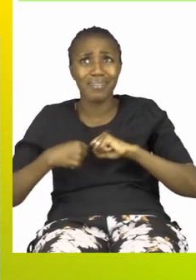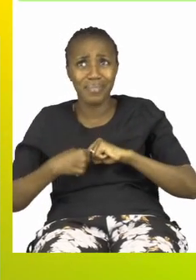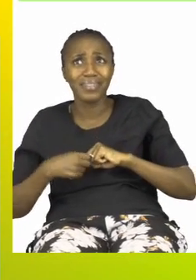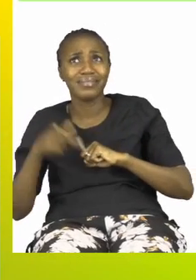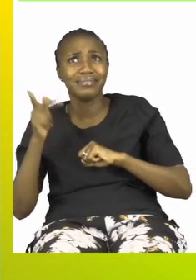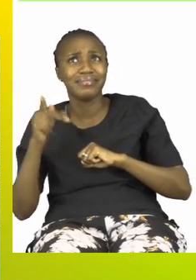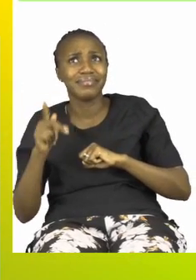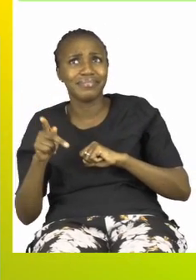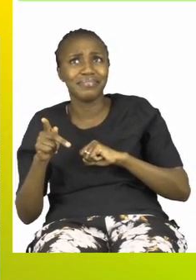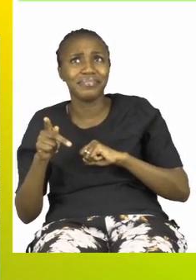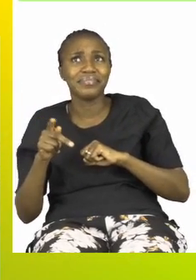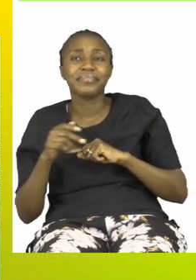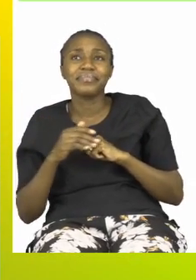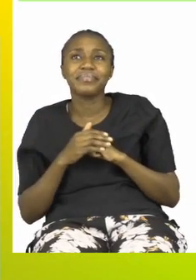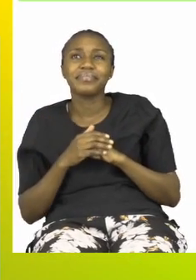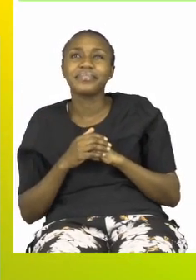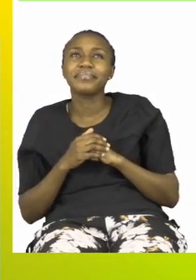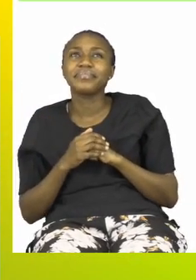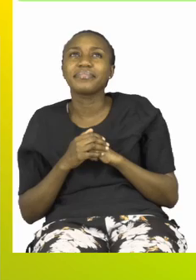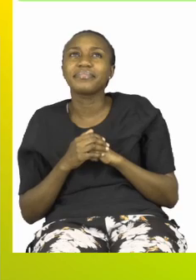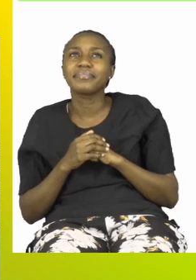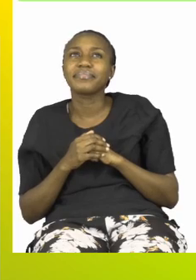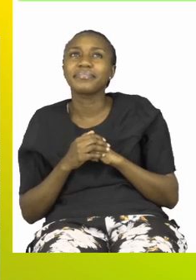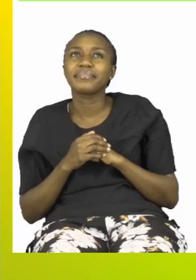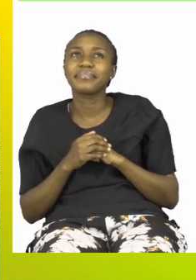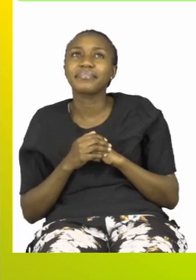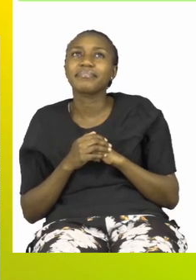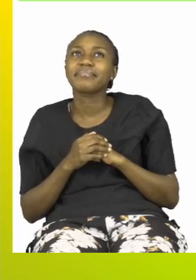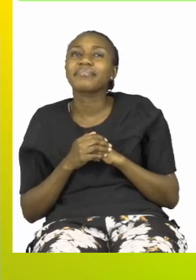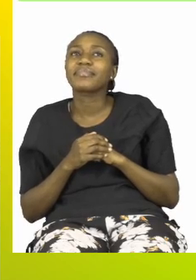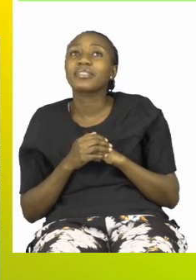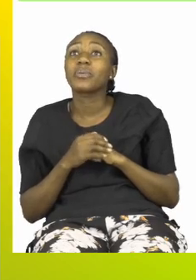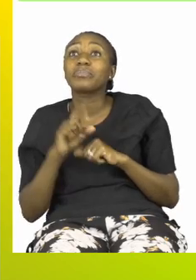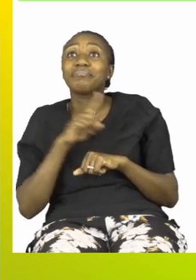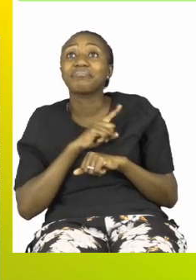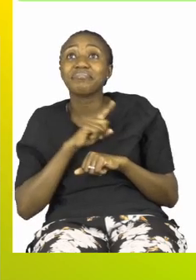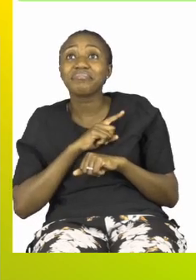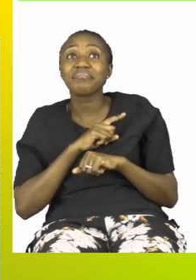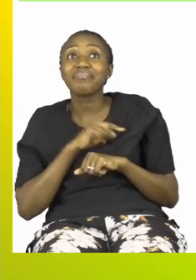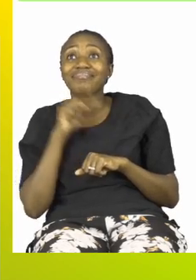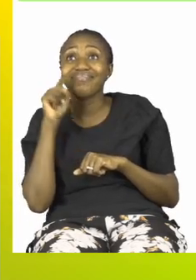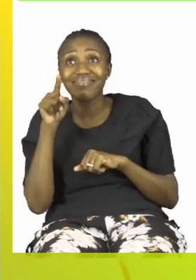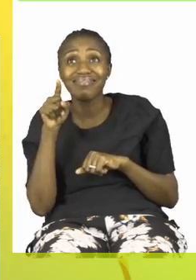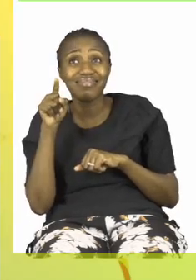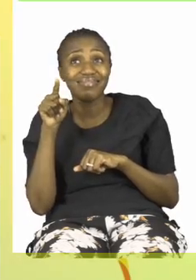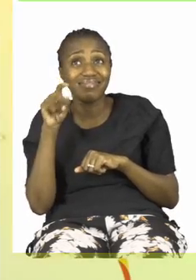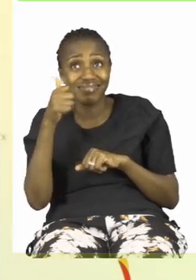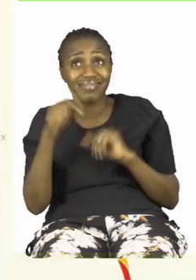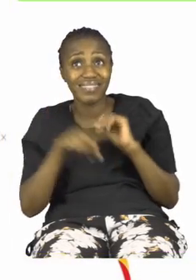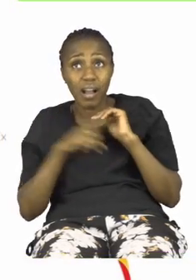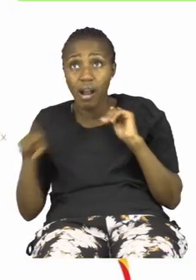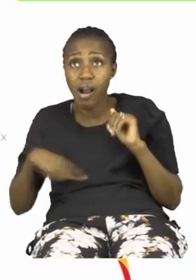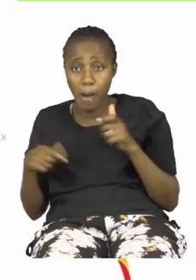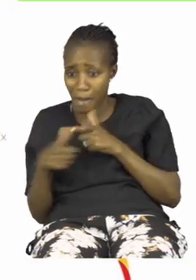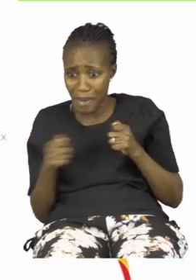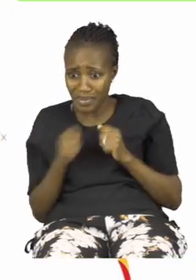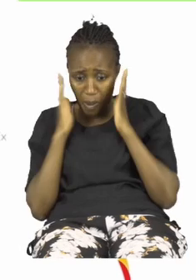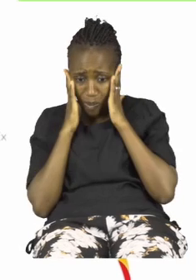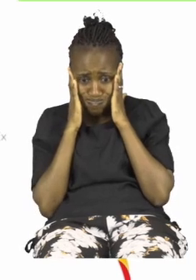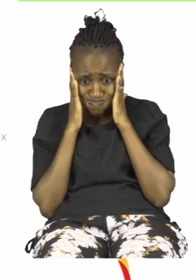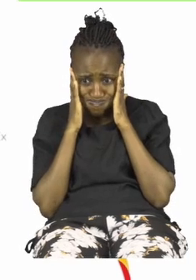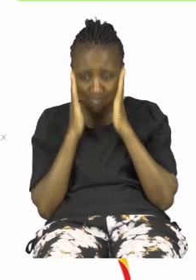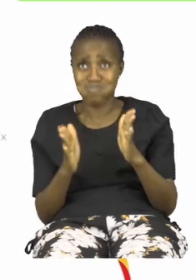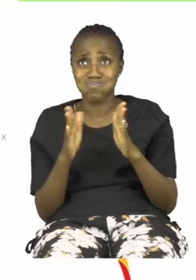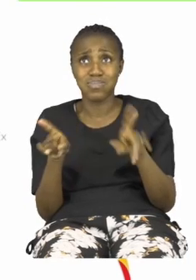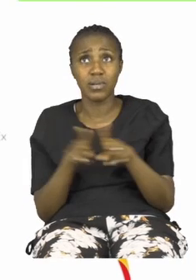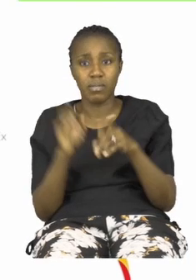because the people on the other side, they actually take gaming like completely serious. They actually take it as a career. It's